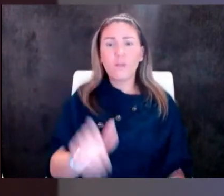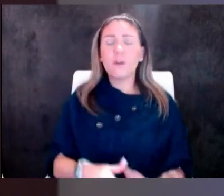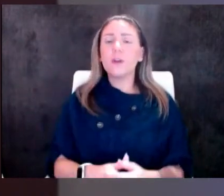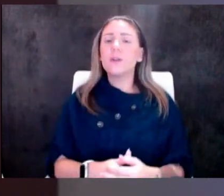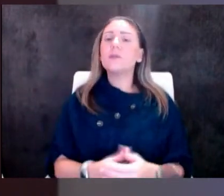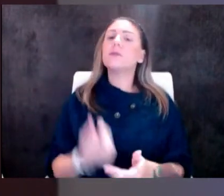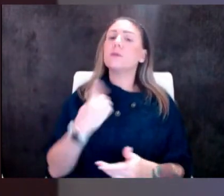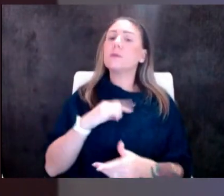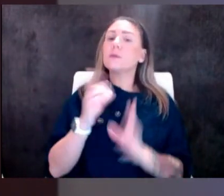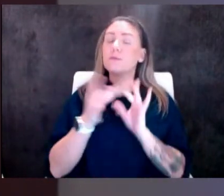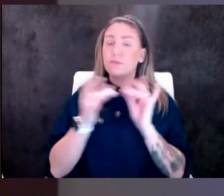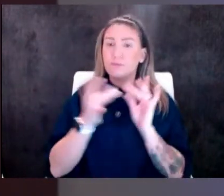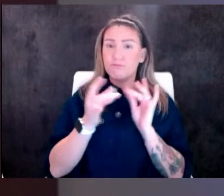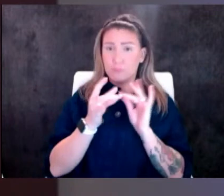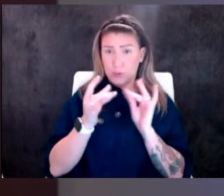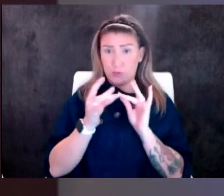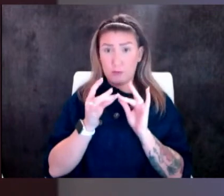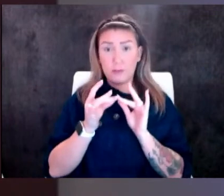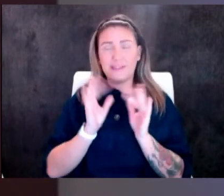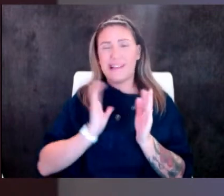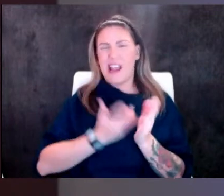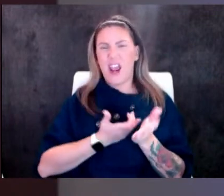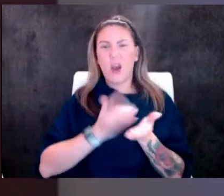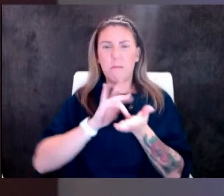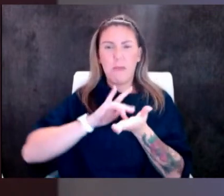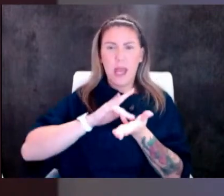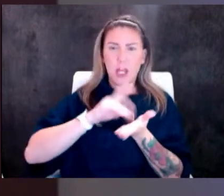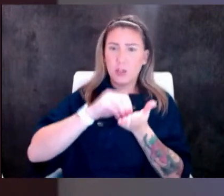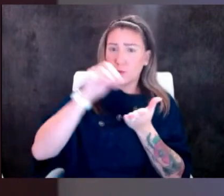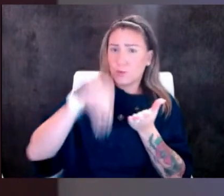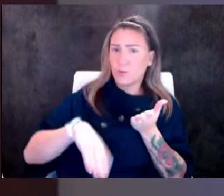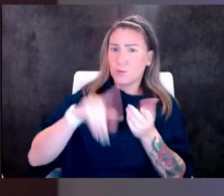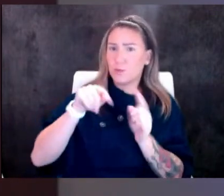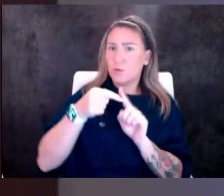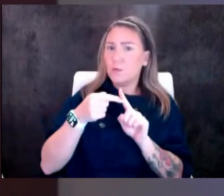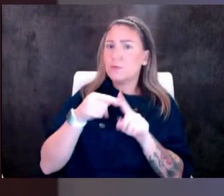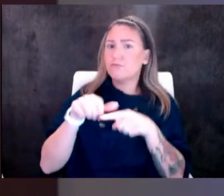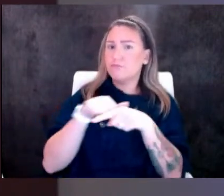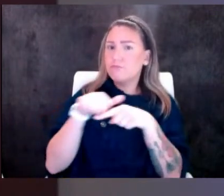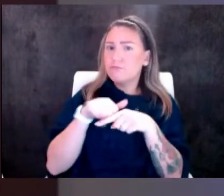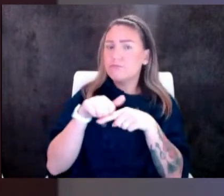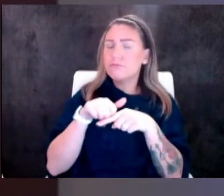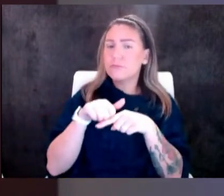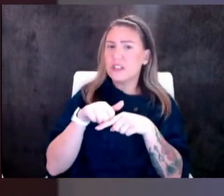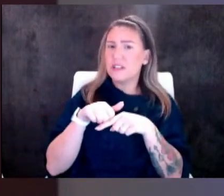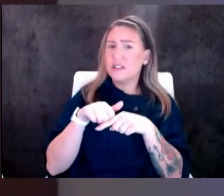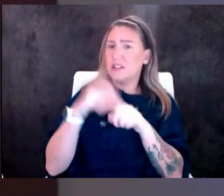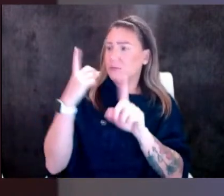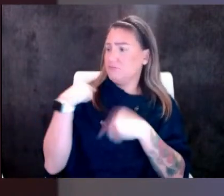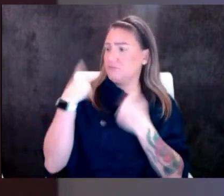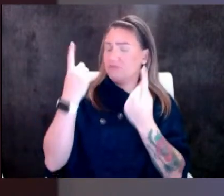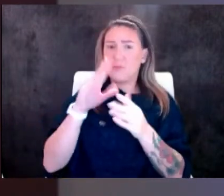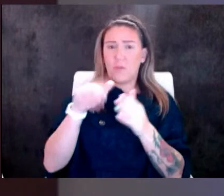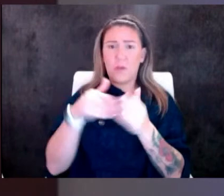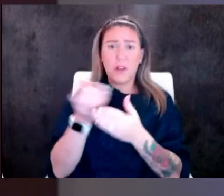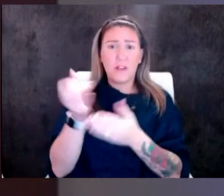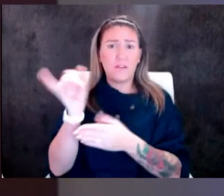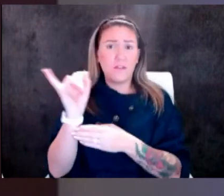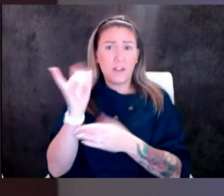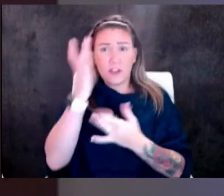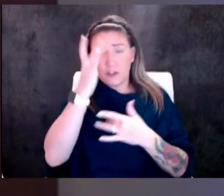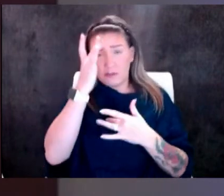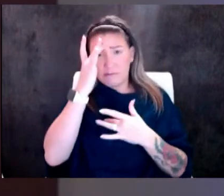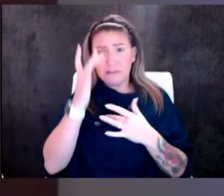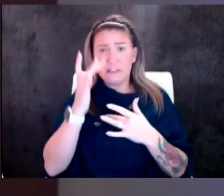medical students when they come in, what's happened over the years is all the infectious disease causes, cancer deaths, all these in children have